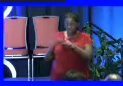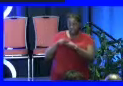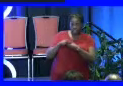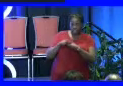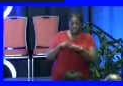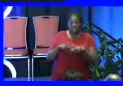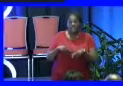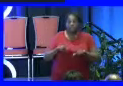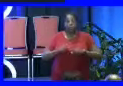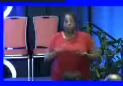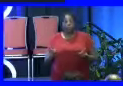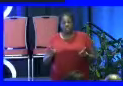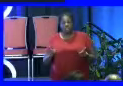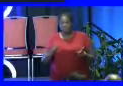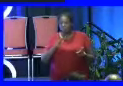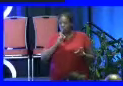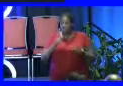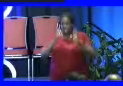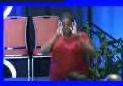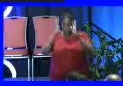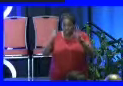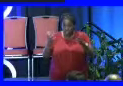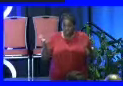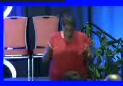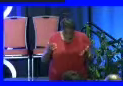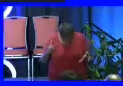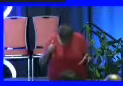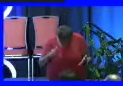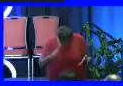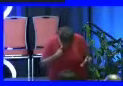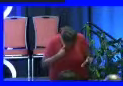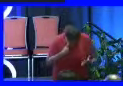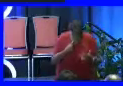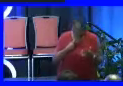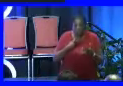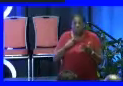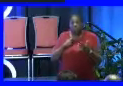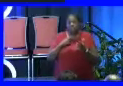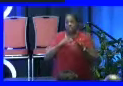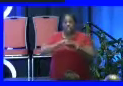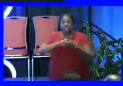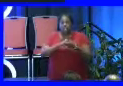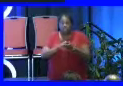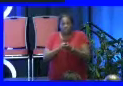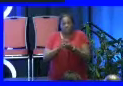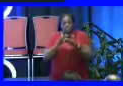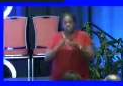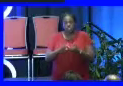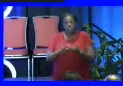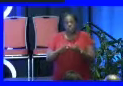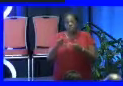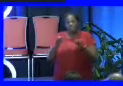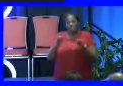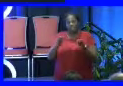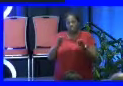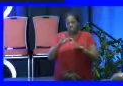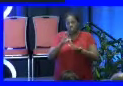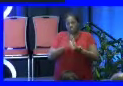ours. But I think really innovative too is our collaborative, which used to be called a governance charter. And it consists